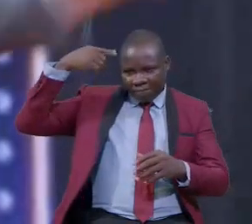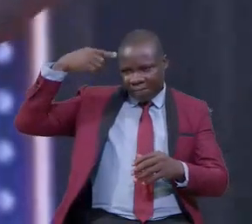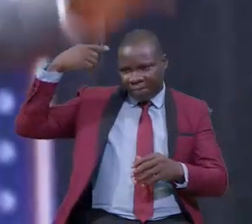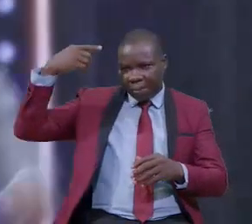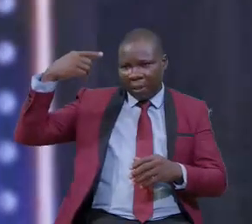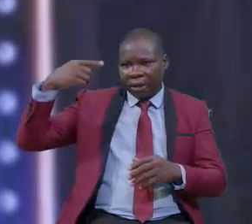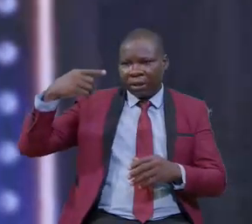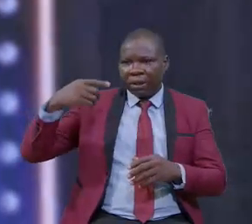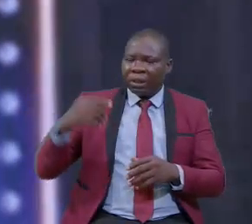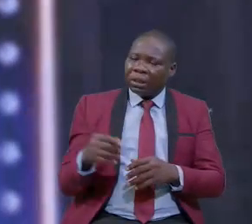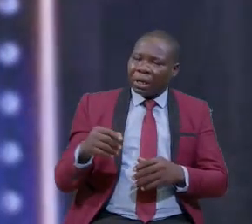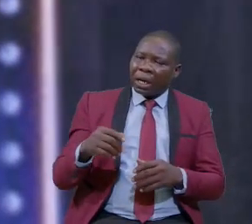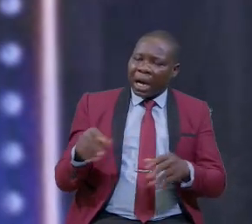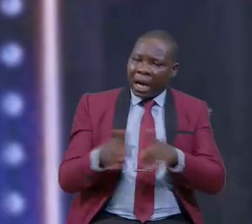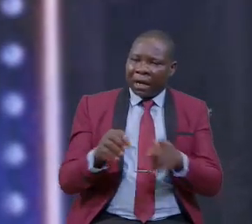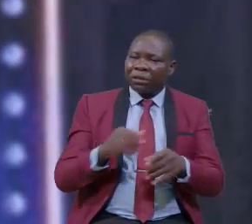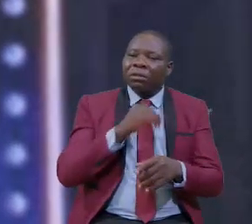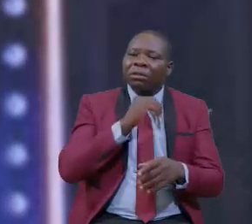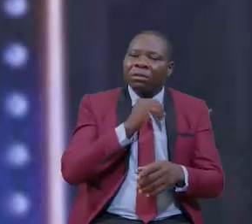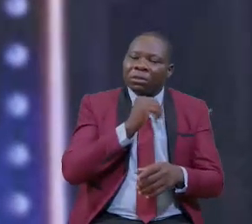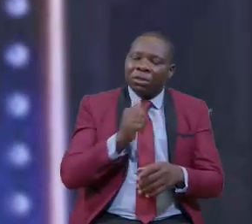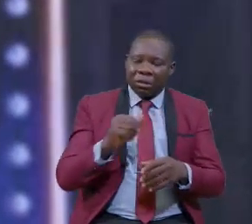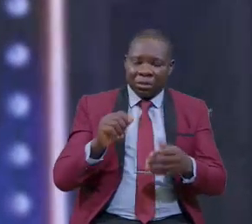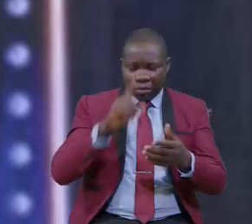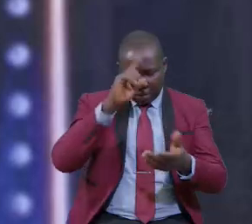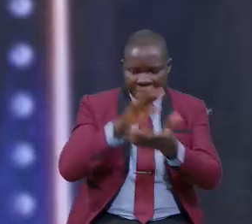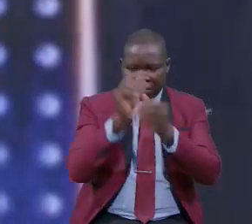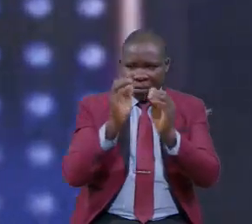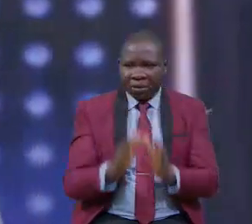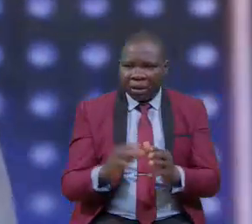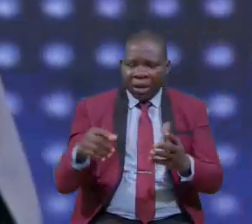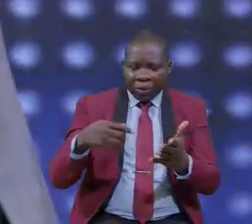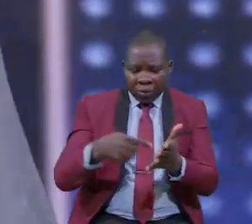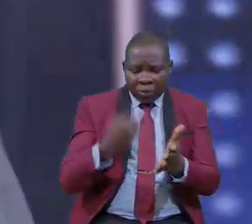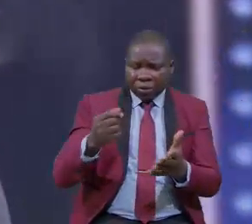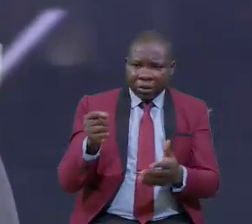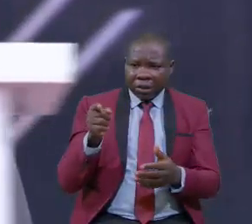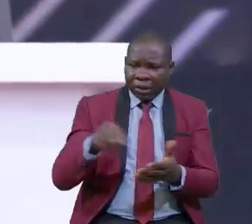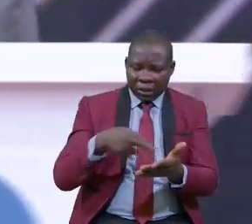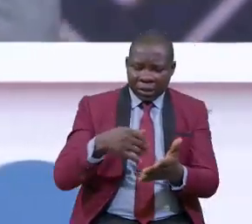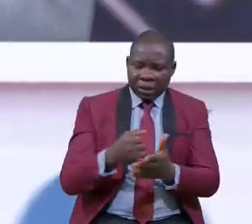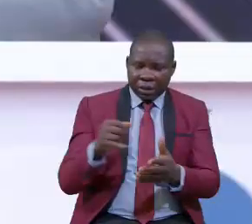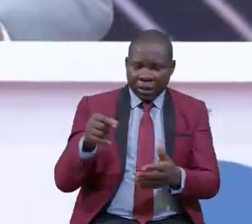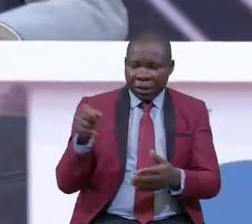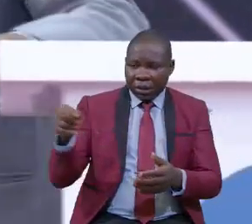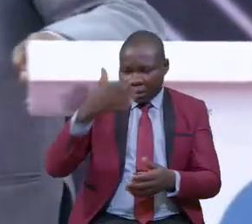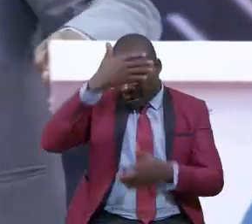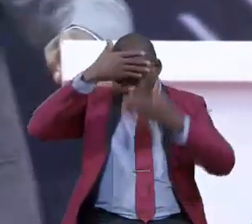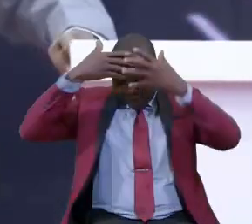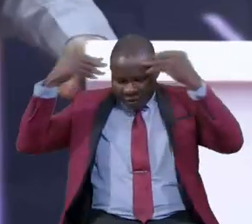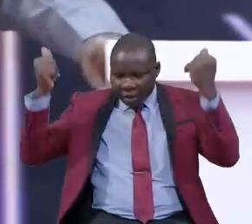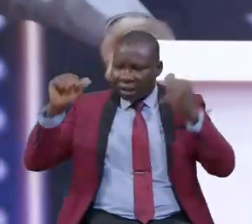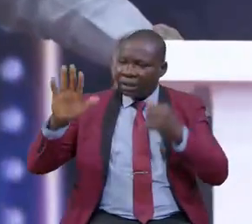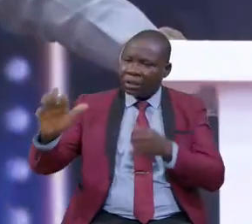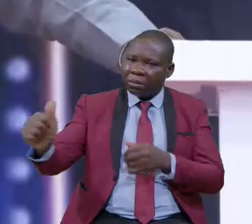that letter, he forget himself and forget everything. And so that morning, after the seminar,